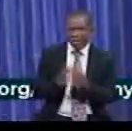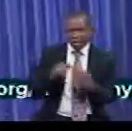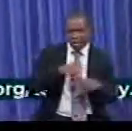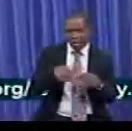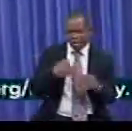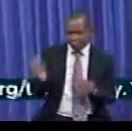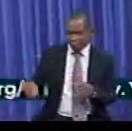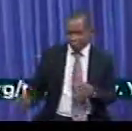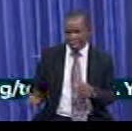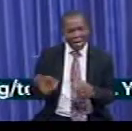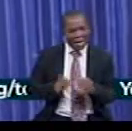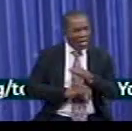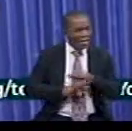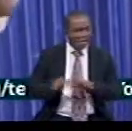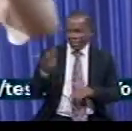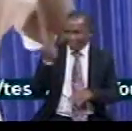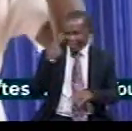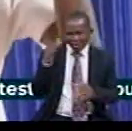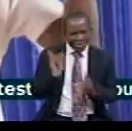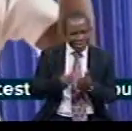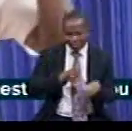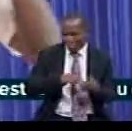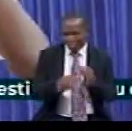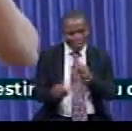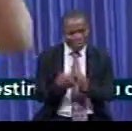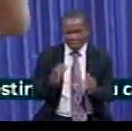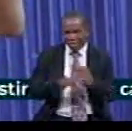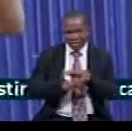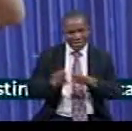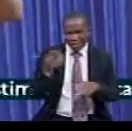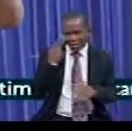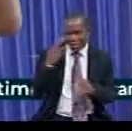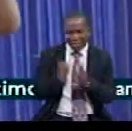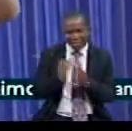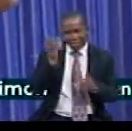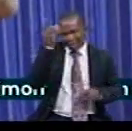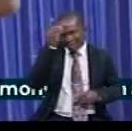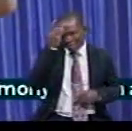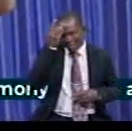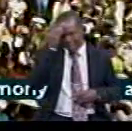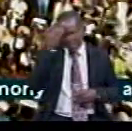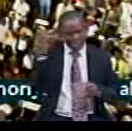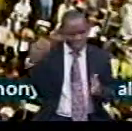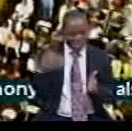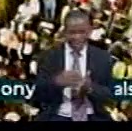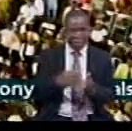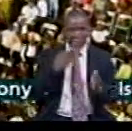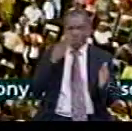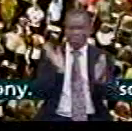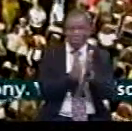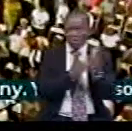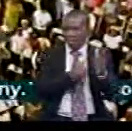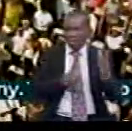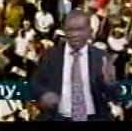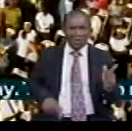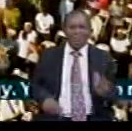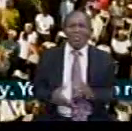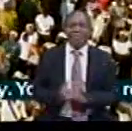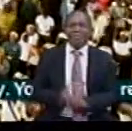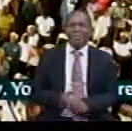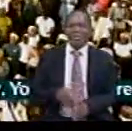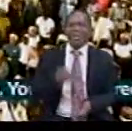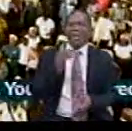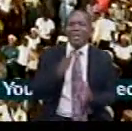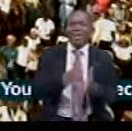see the pal is no more pushing out. I thank God for healing me in Jesus' name. Amen. Yeah. Amen.